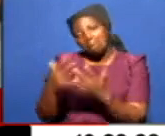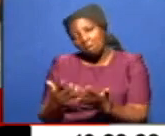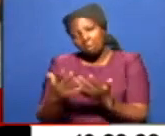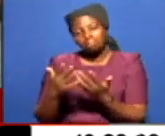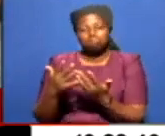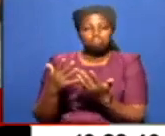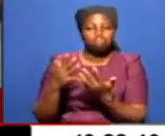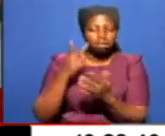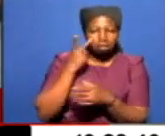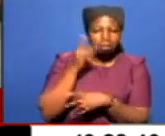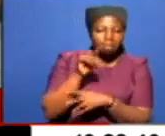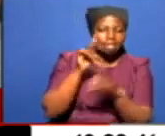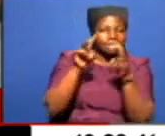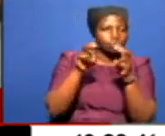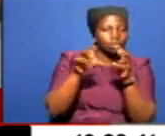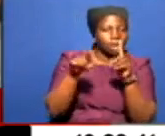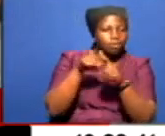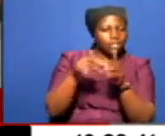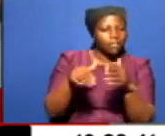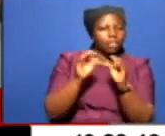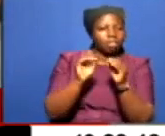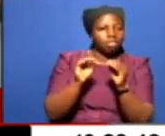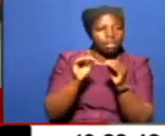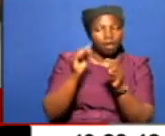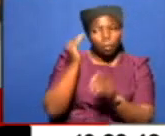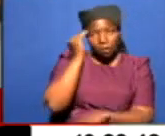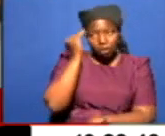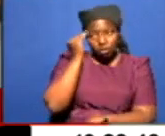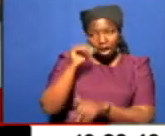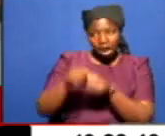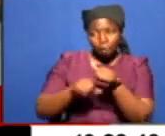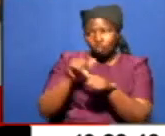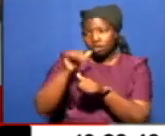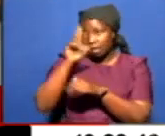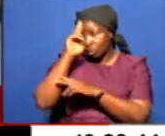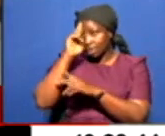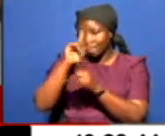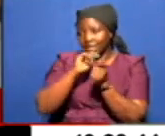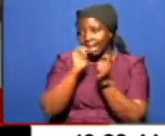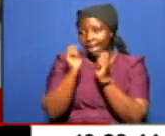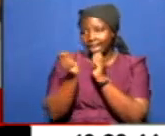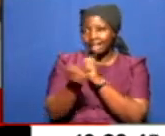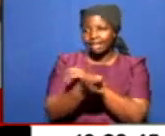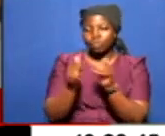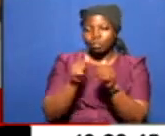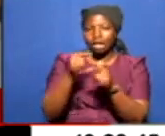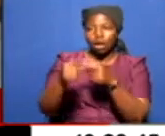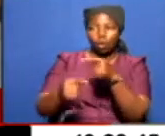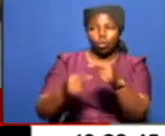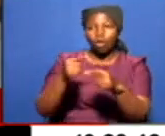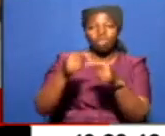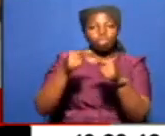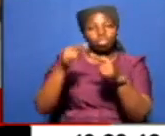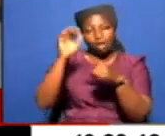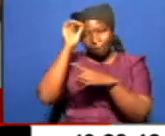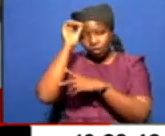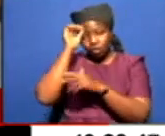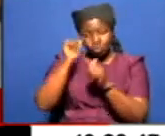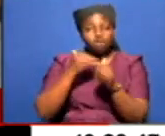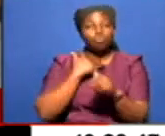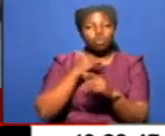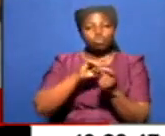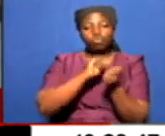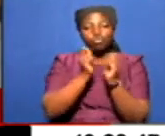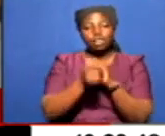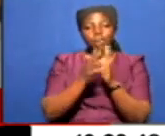positively. Mm-hmm. And we know of the police reforms that are ongoing and the perceptions that we want to change with the reforms, mm-hmm. and all that.